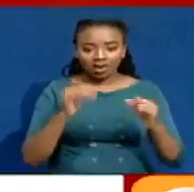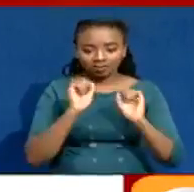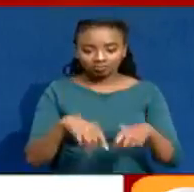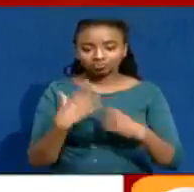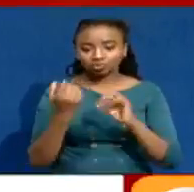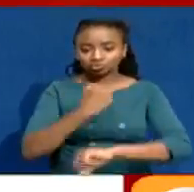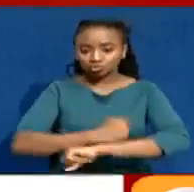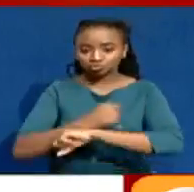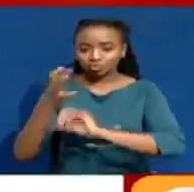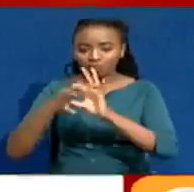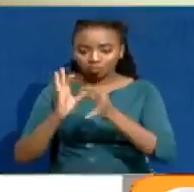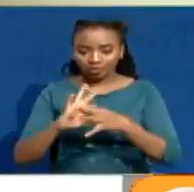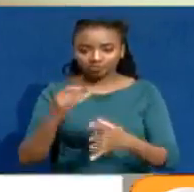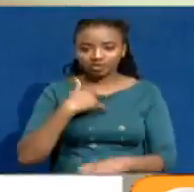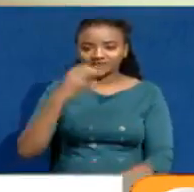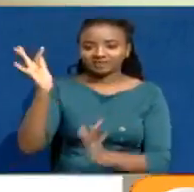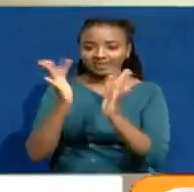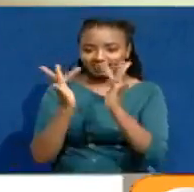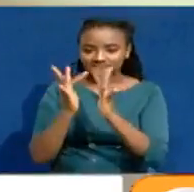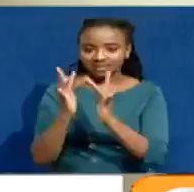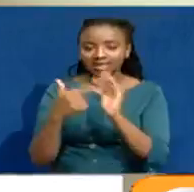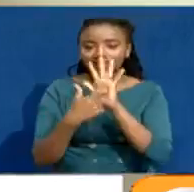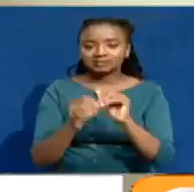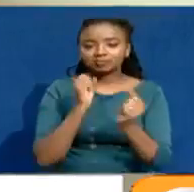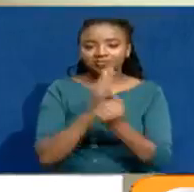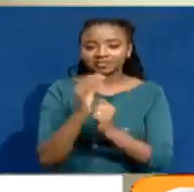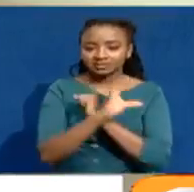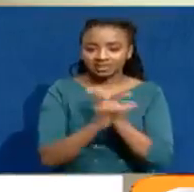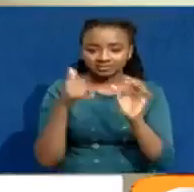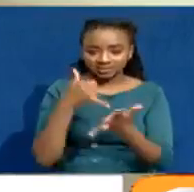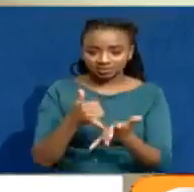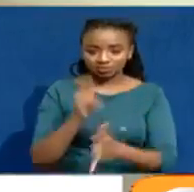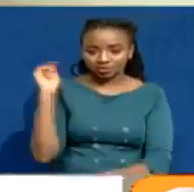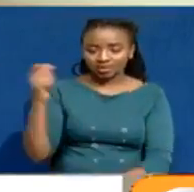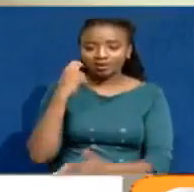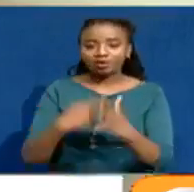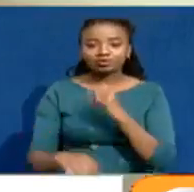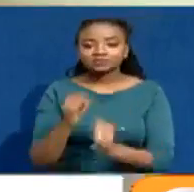connecting schools to the internet. This will involve 13 countries, Kenya included, at a